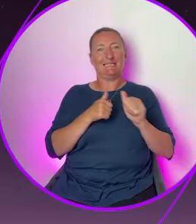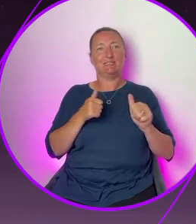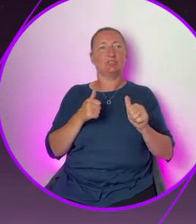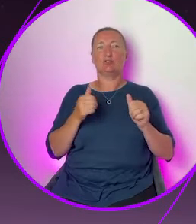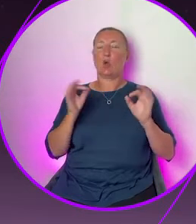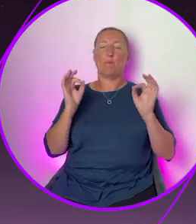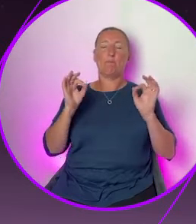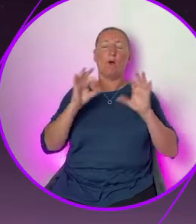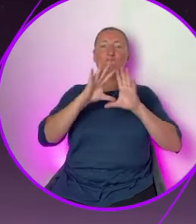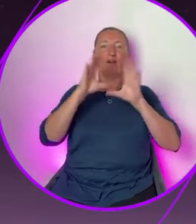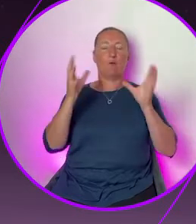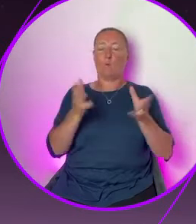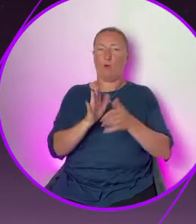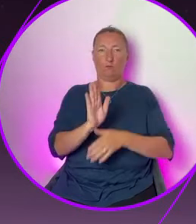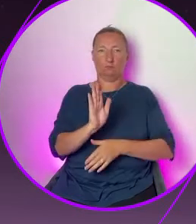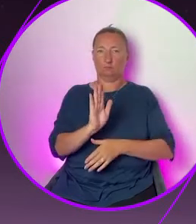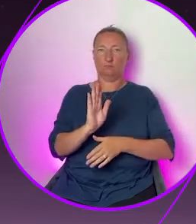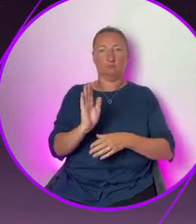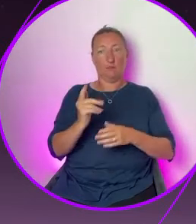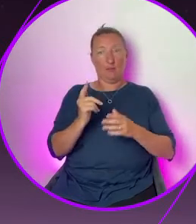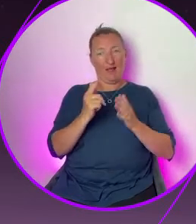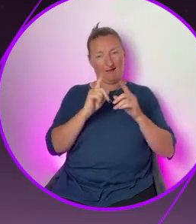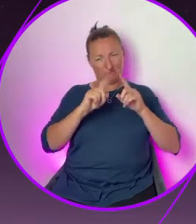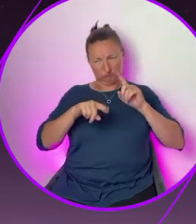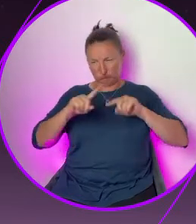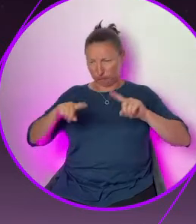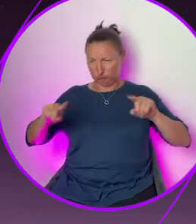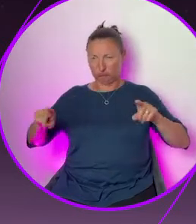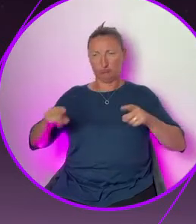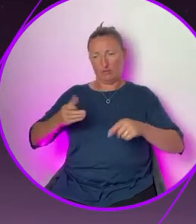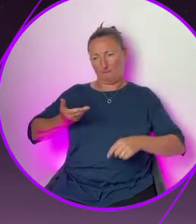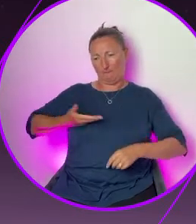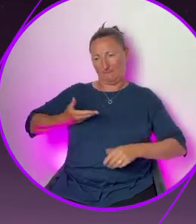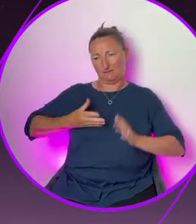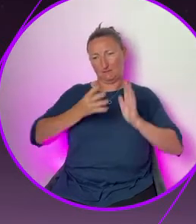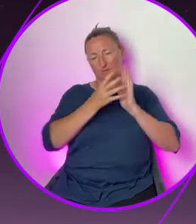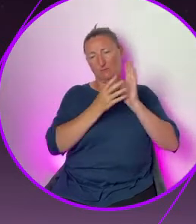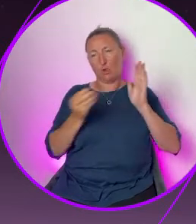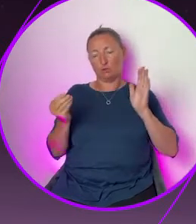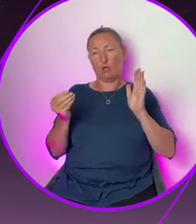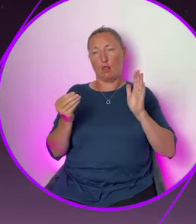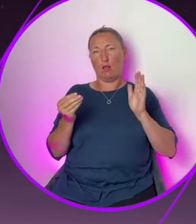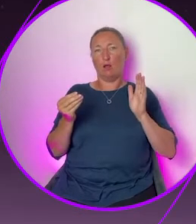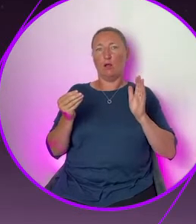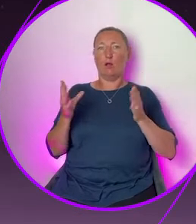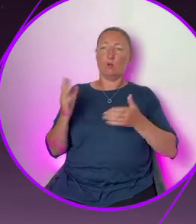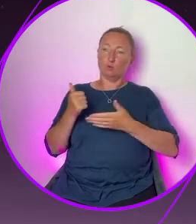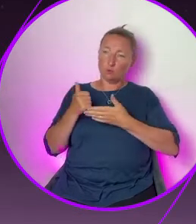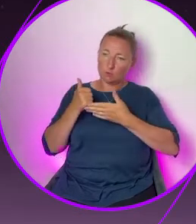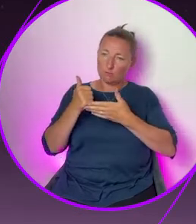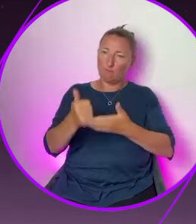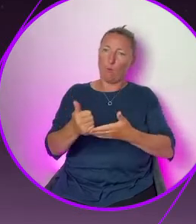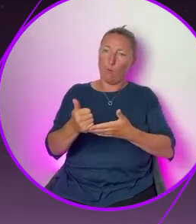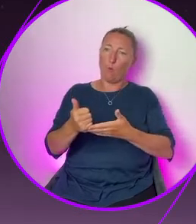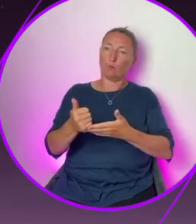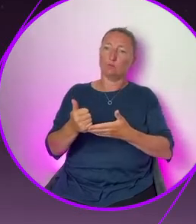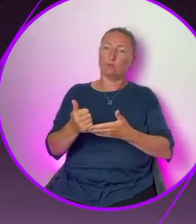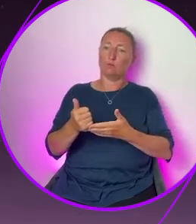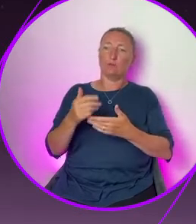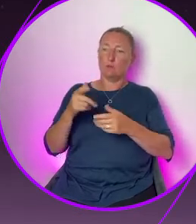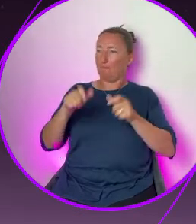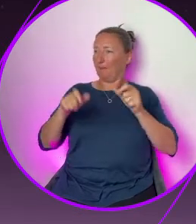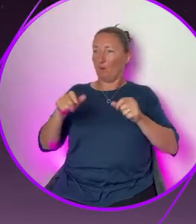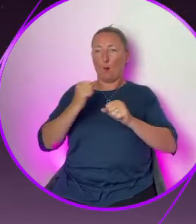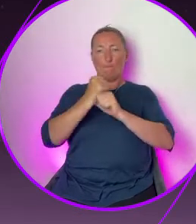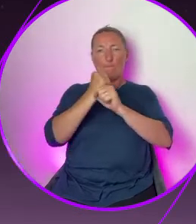utopia, it is not, but there are a number of business models available to cultural producers that are supported by direct-to-consumer publishing platforms,